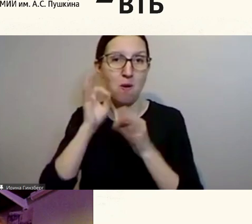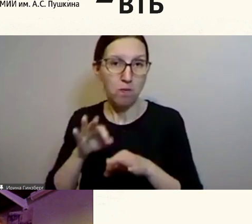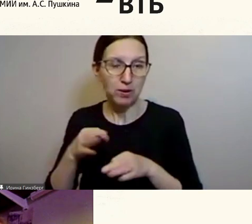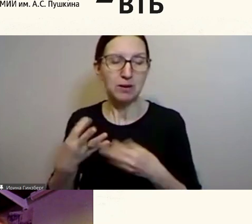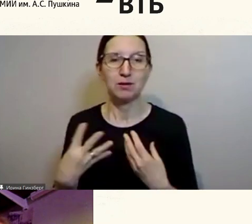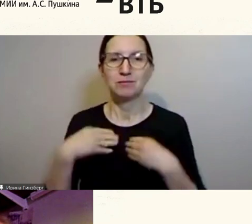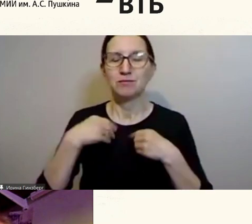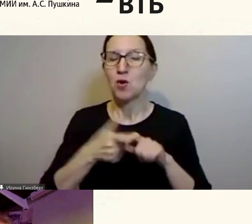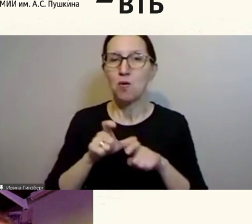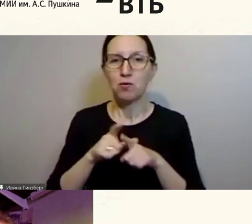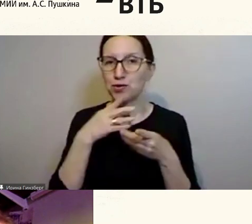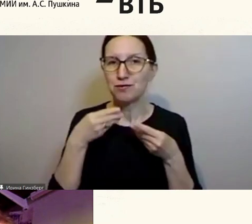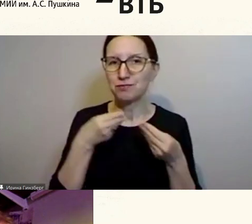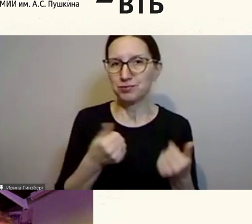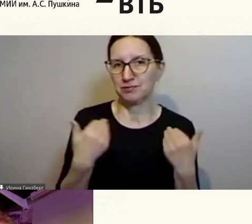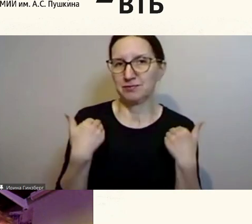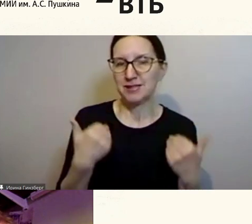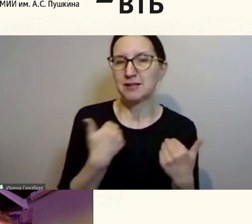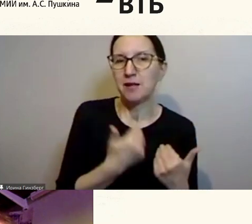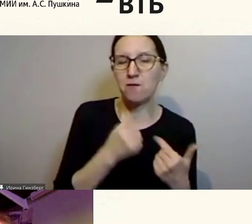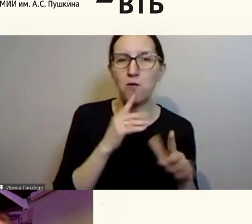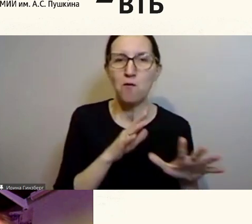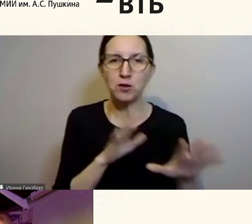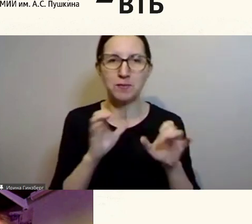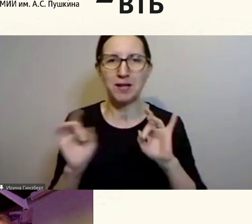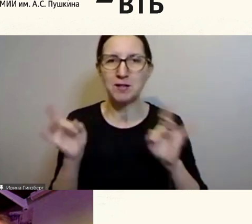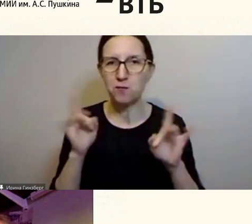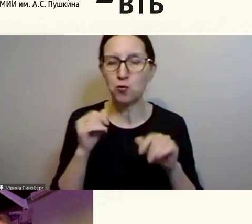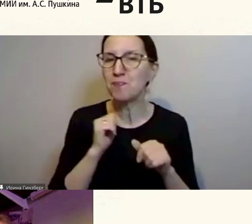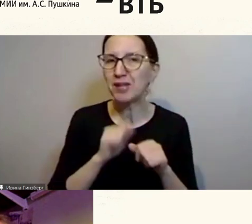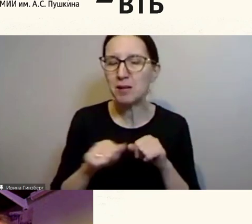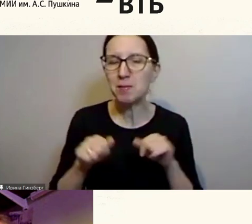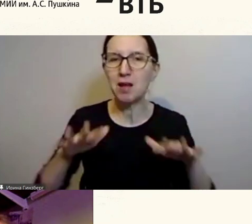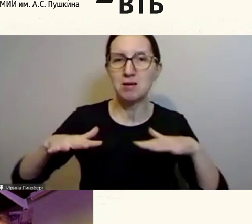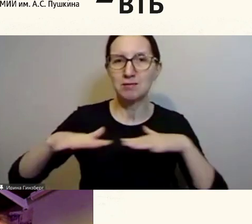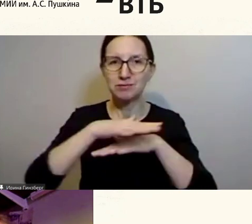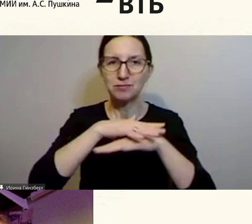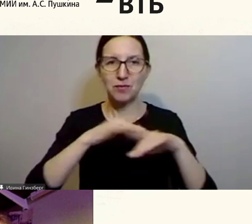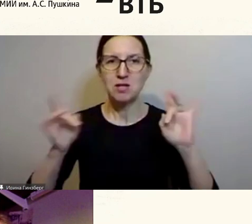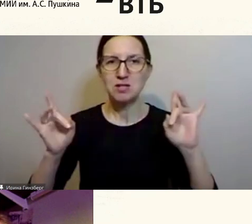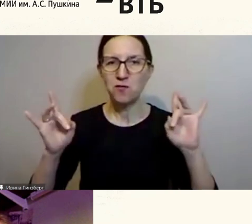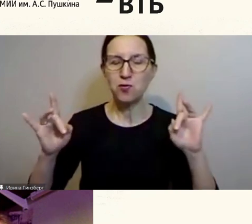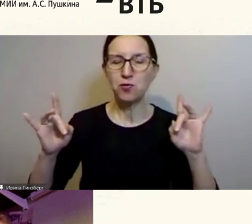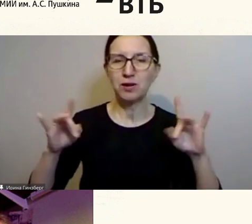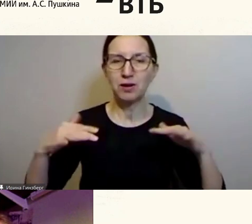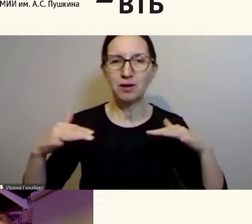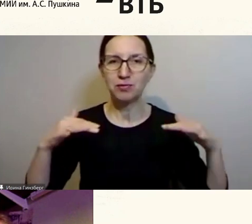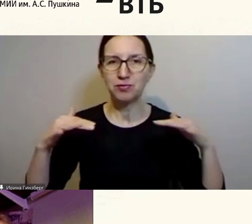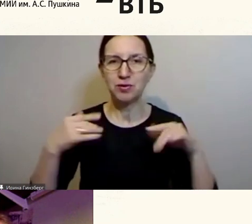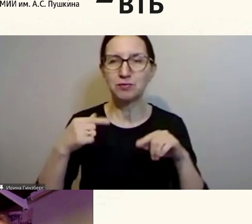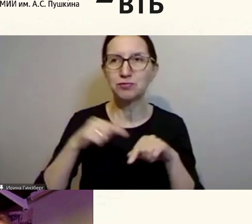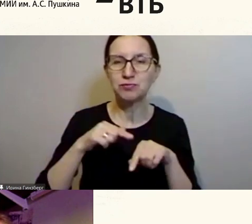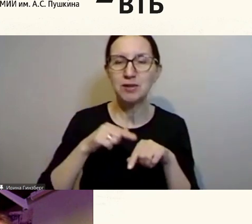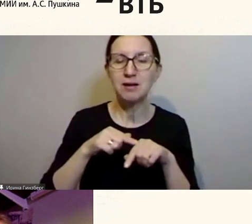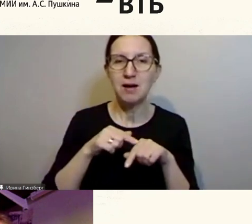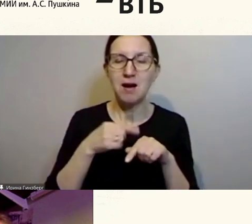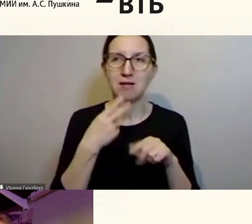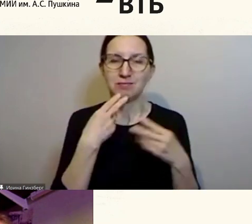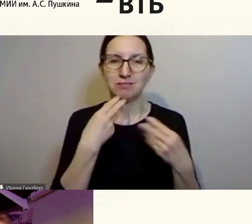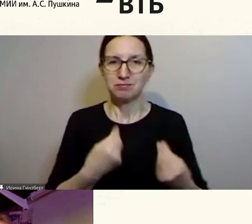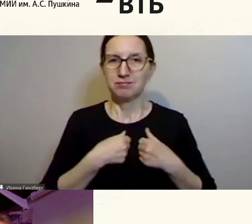sound that you hear in some of the works, such as Tristan's Ascension, which you have at the Pushkin.